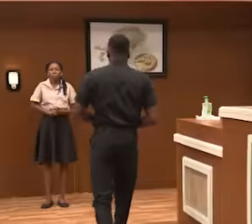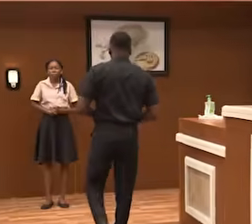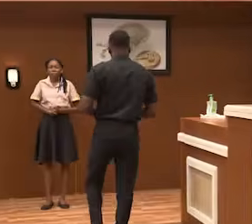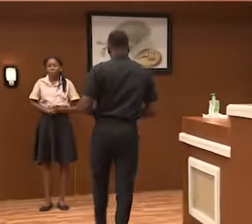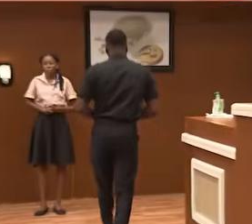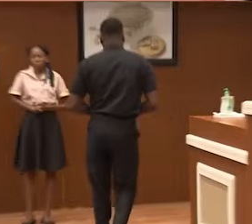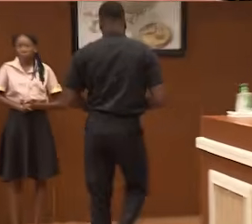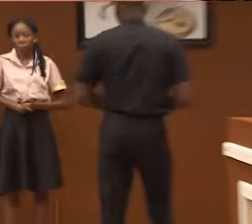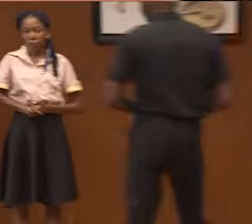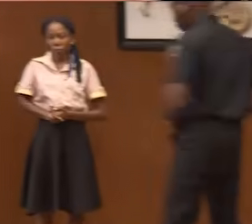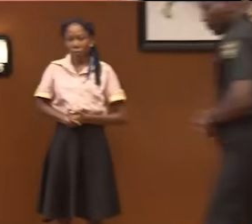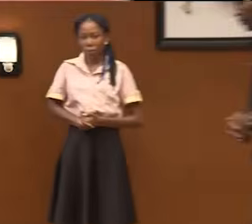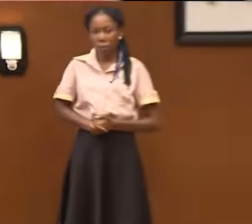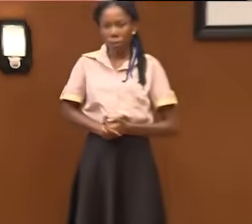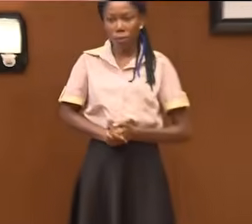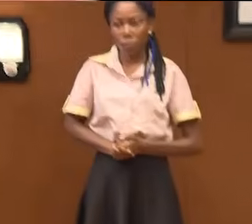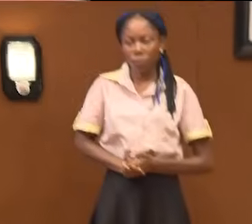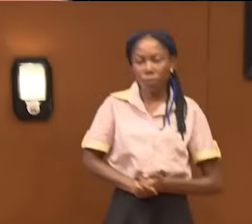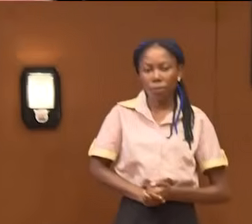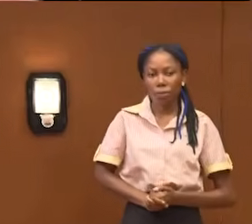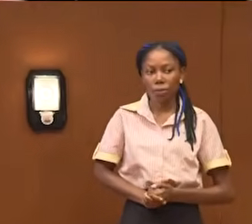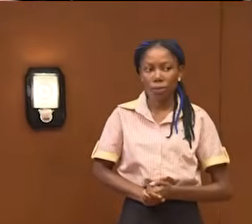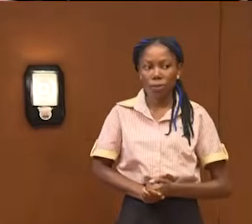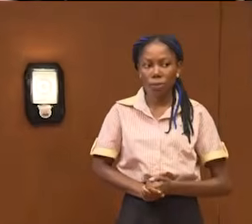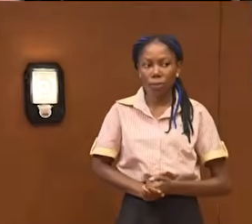Honor. Rahim Basira.